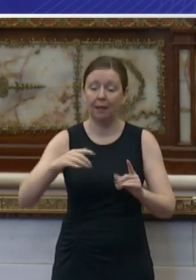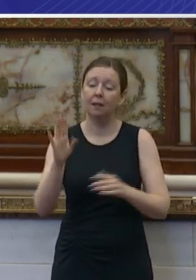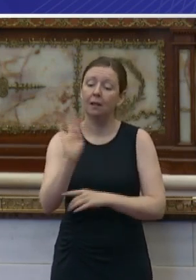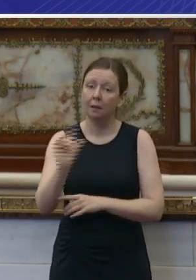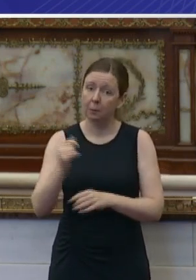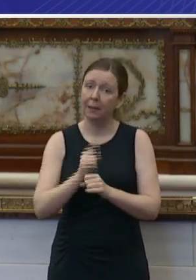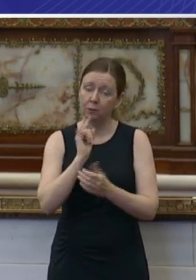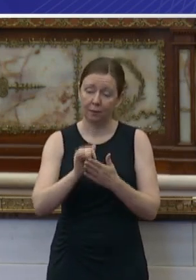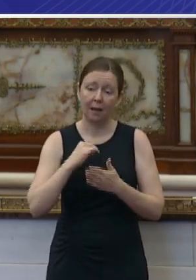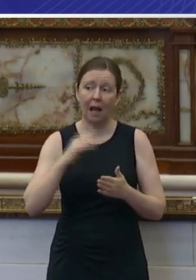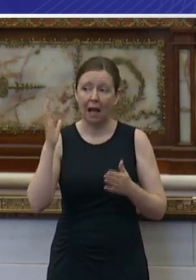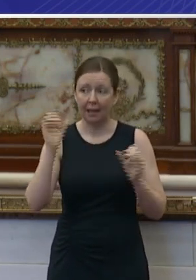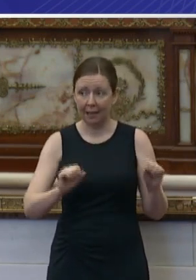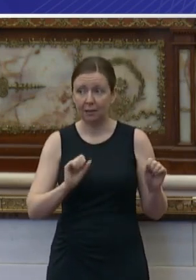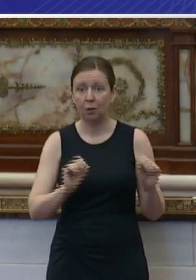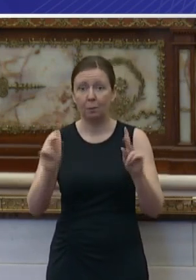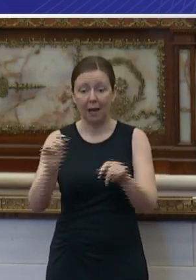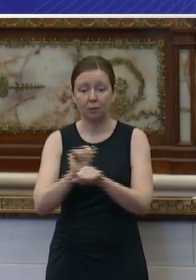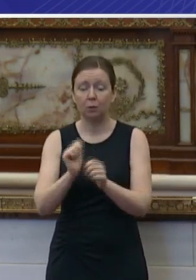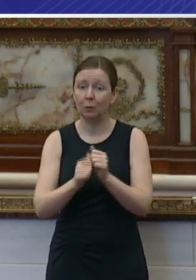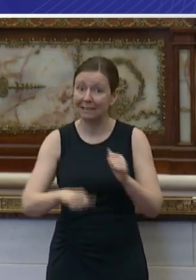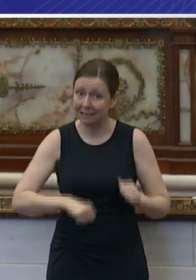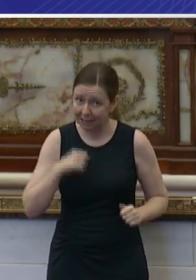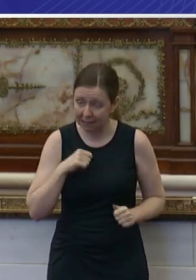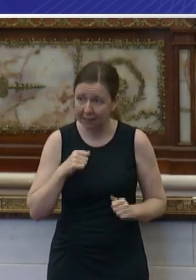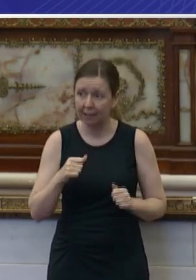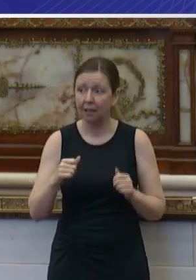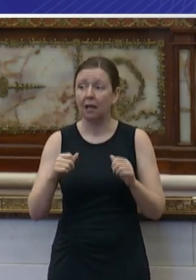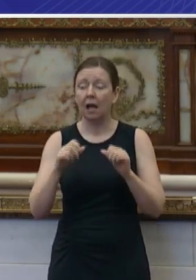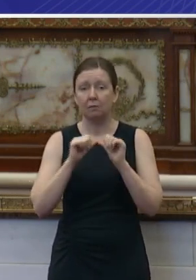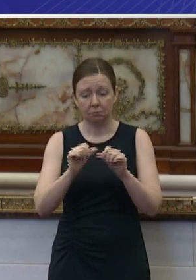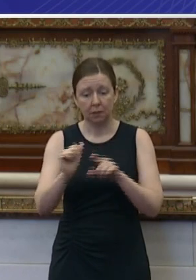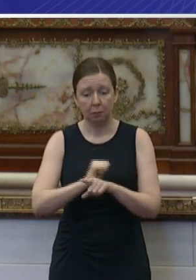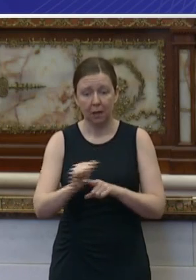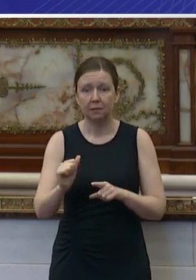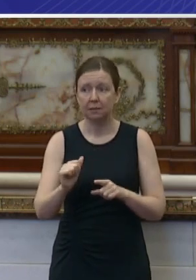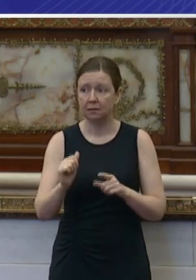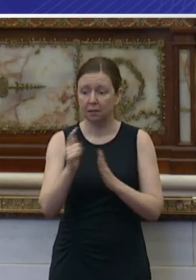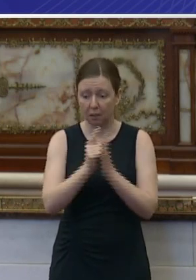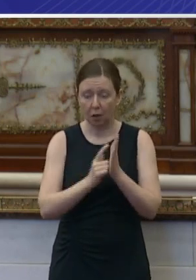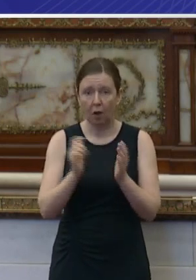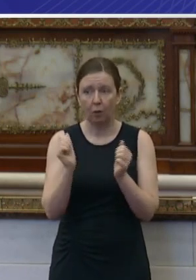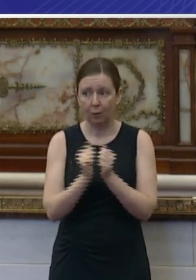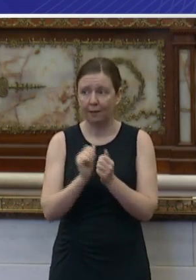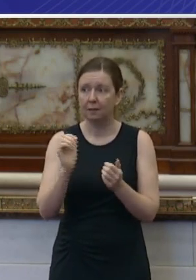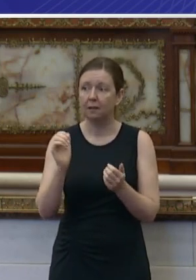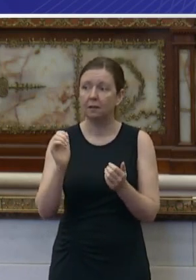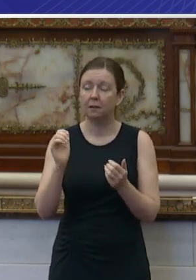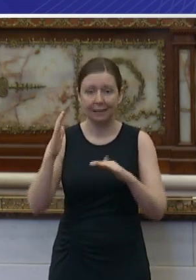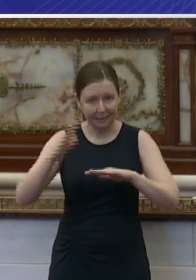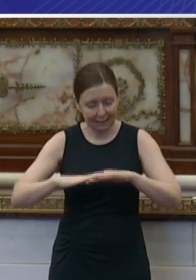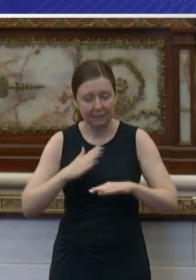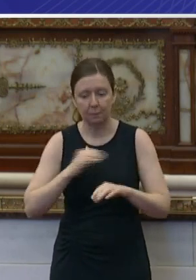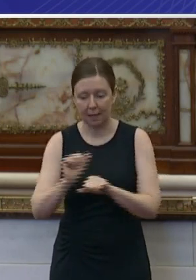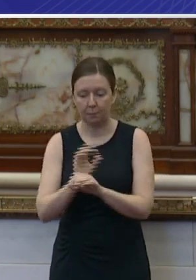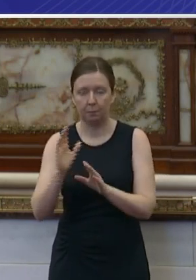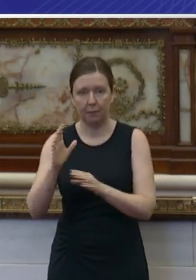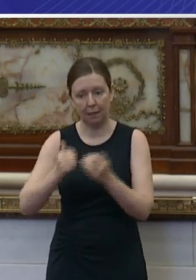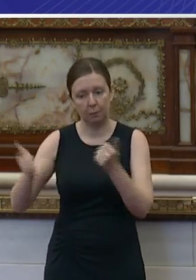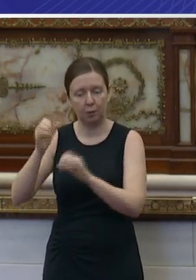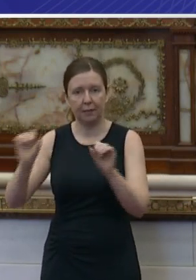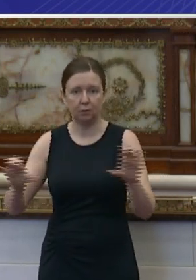would ensure that I return to work with dignity, and upholding and practicing this law would be the least my employer can do to demonstrate